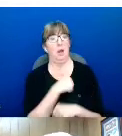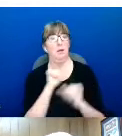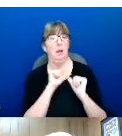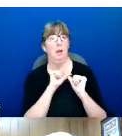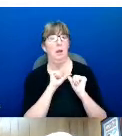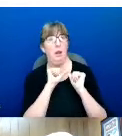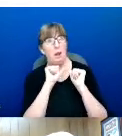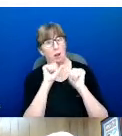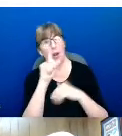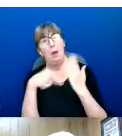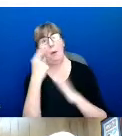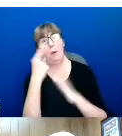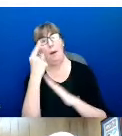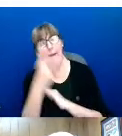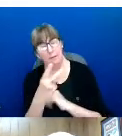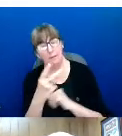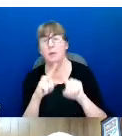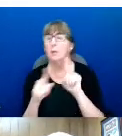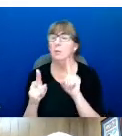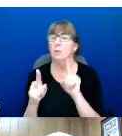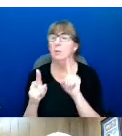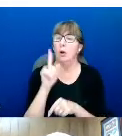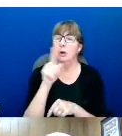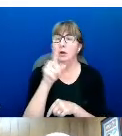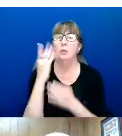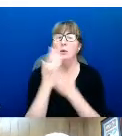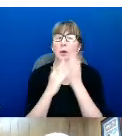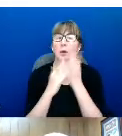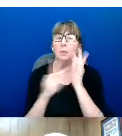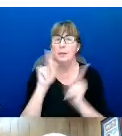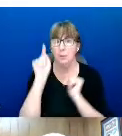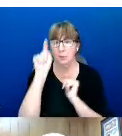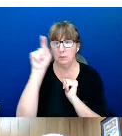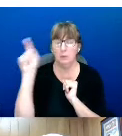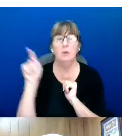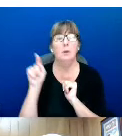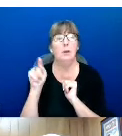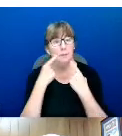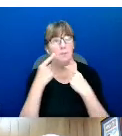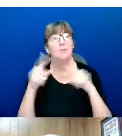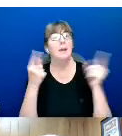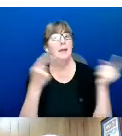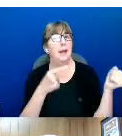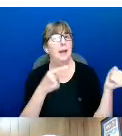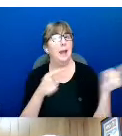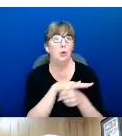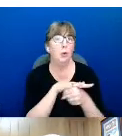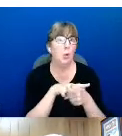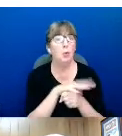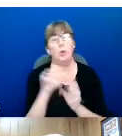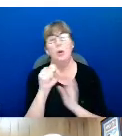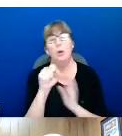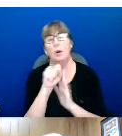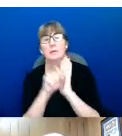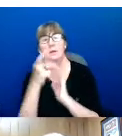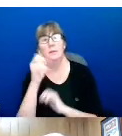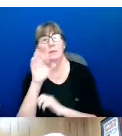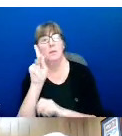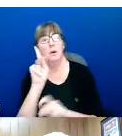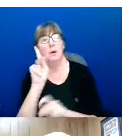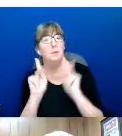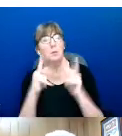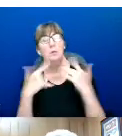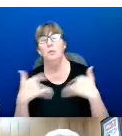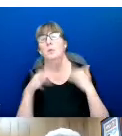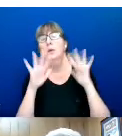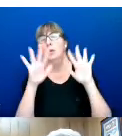do it, but actually talking to some of the people that made it happen on the local level. Our state park folks have been absolutely great to work